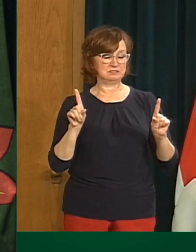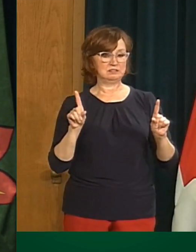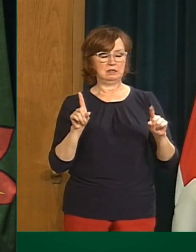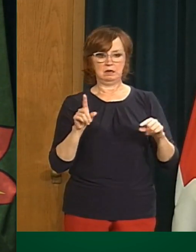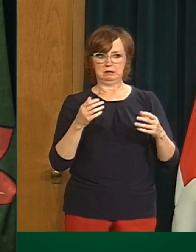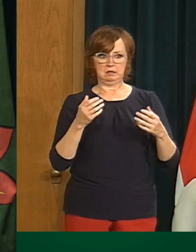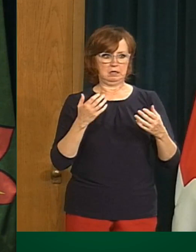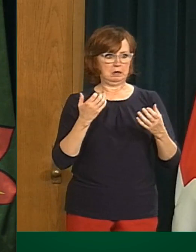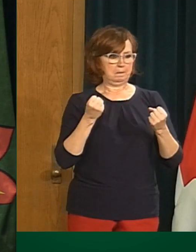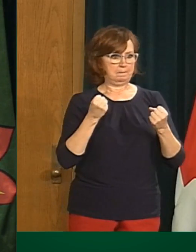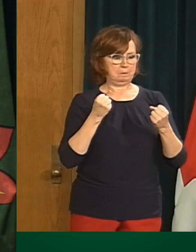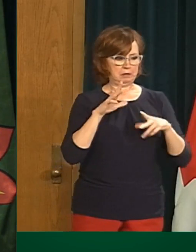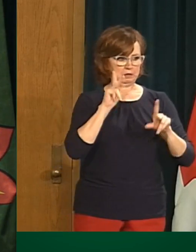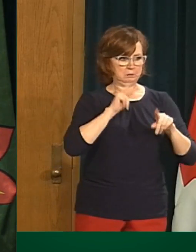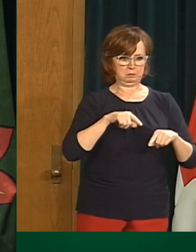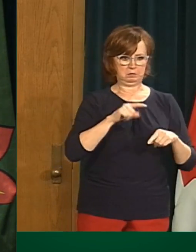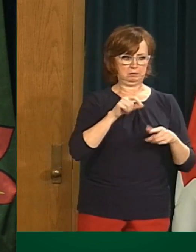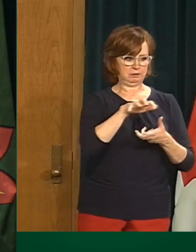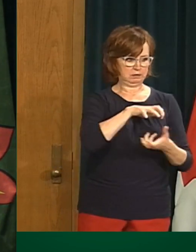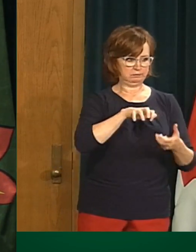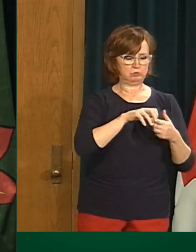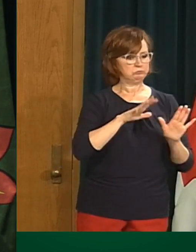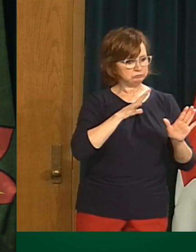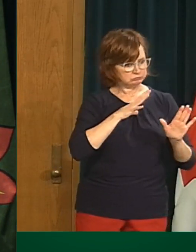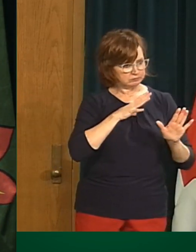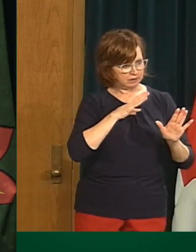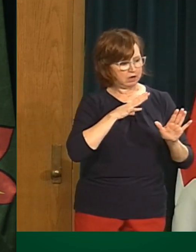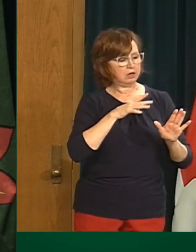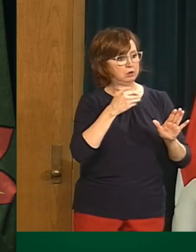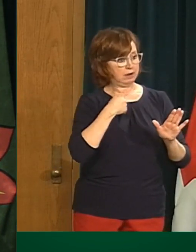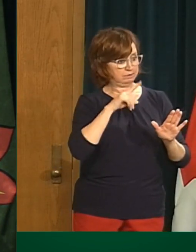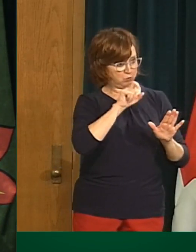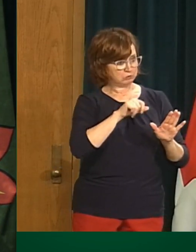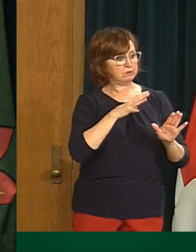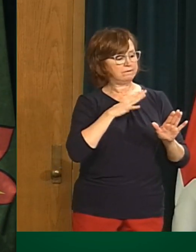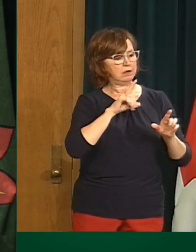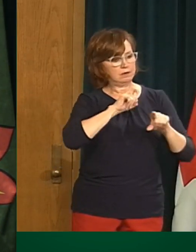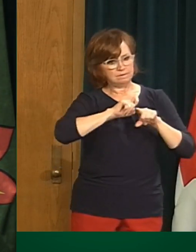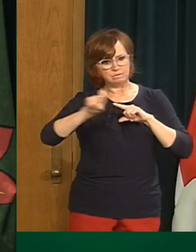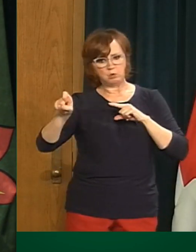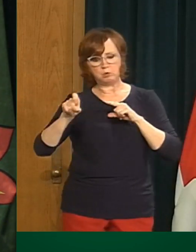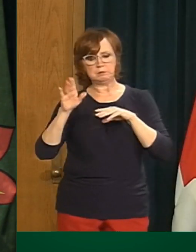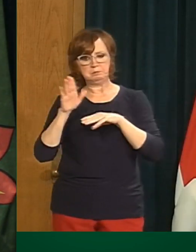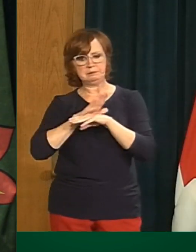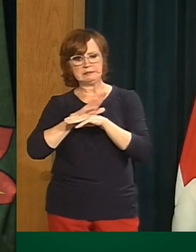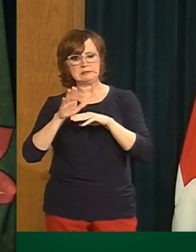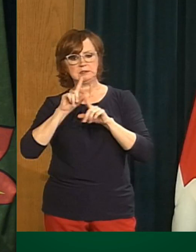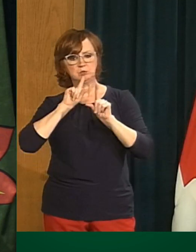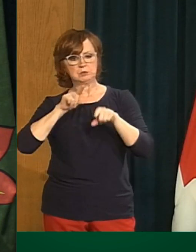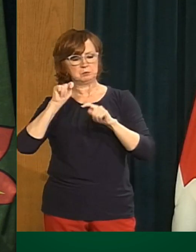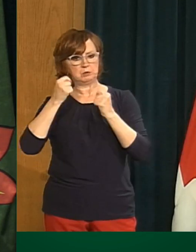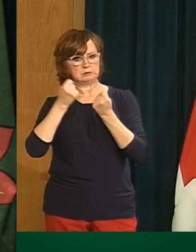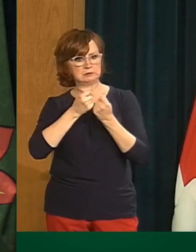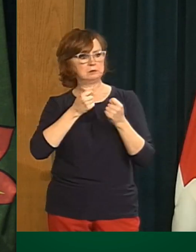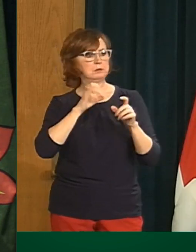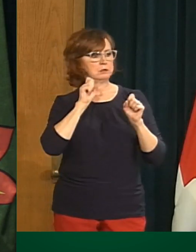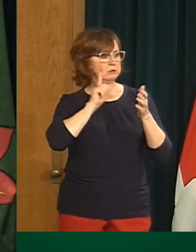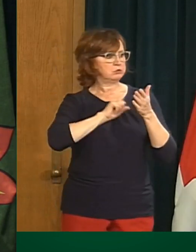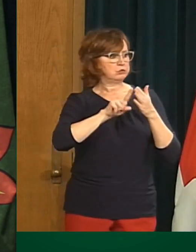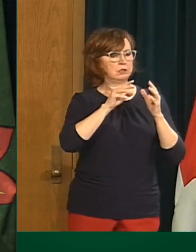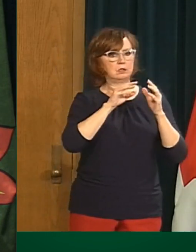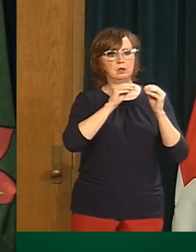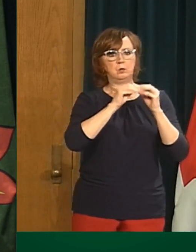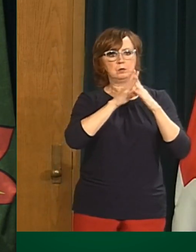are being asked, and I would ask that they call the business response team, and I don't have the number in front of me, but it is on our website. Call or